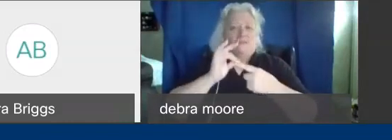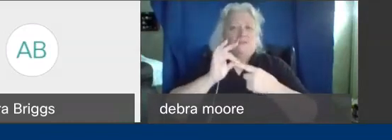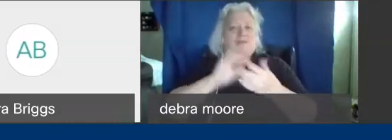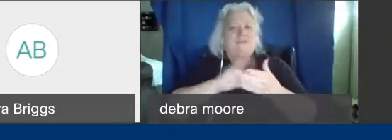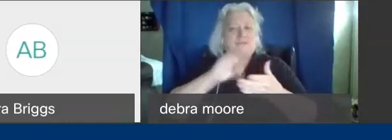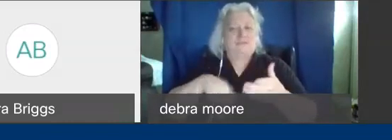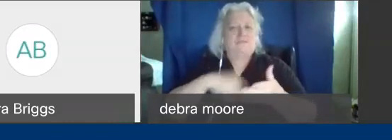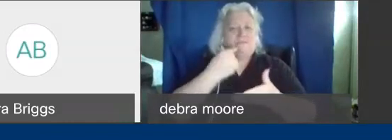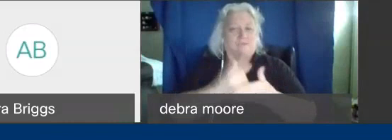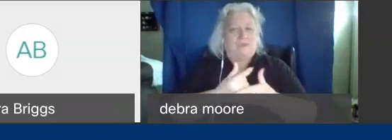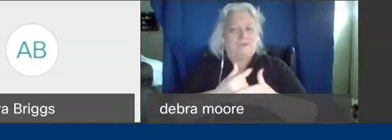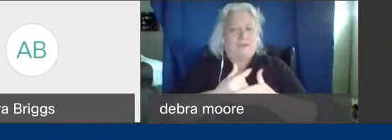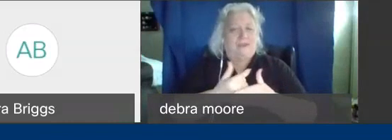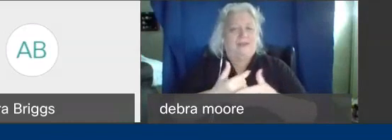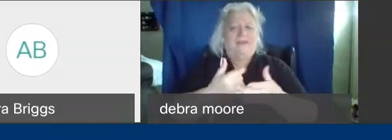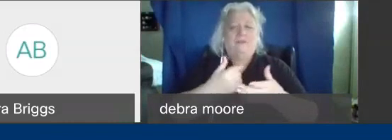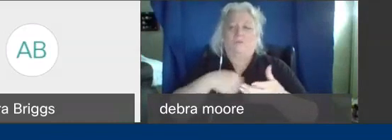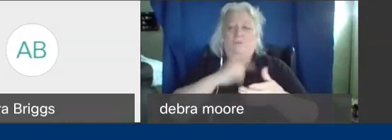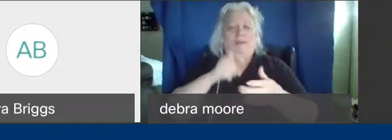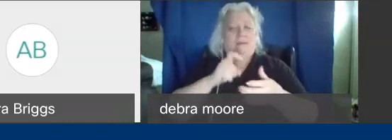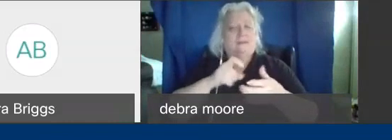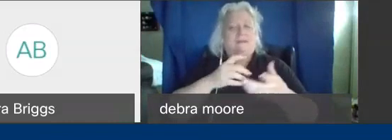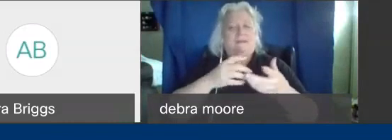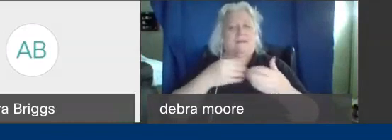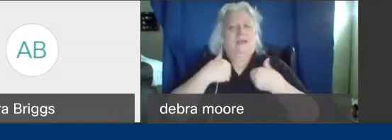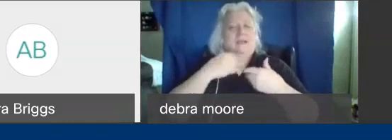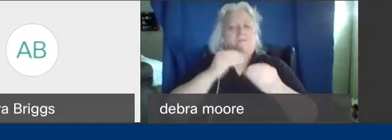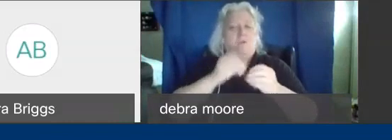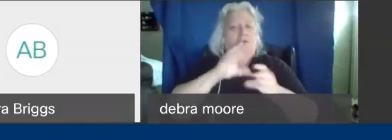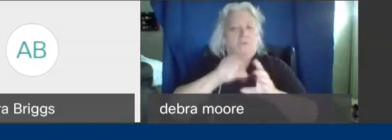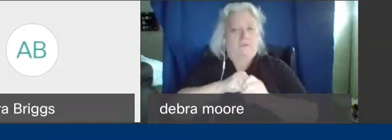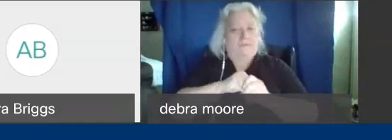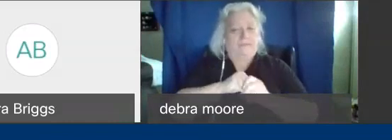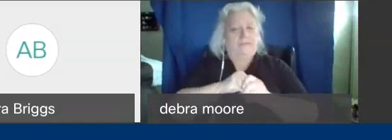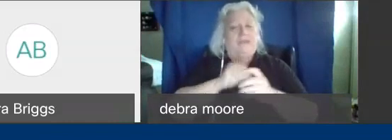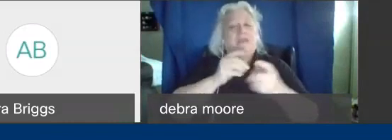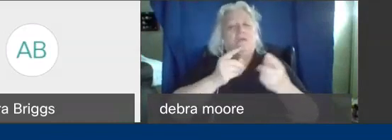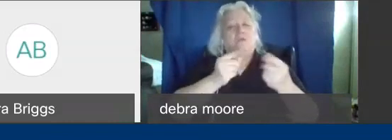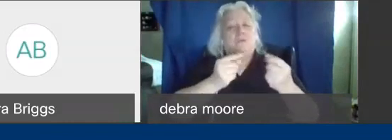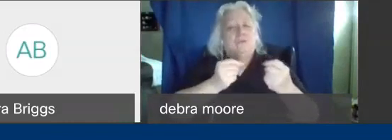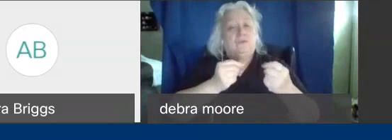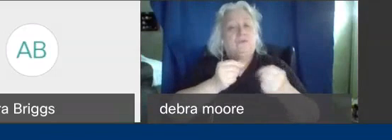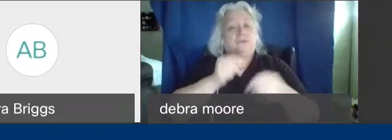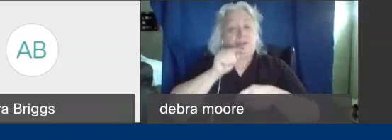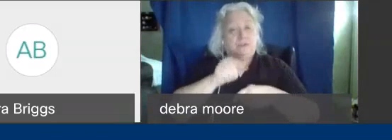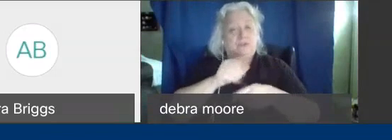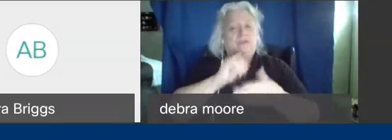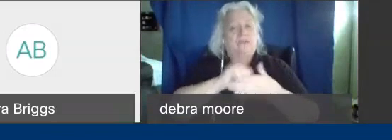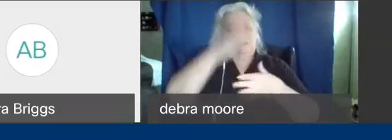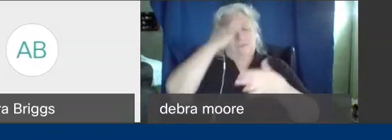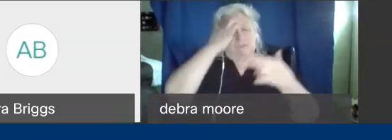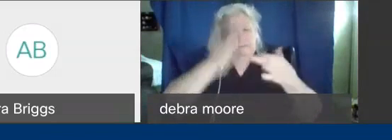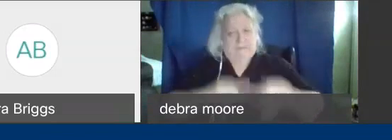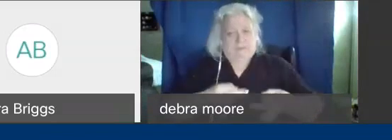at your next full membership meeting. Now, what that means to you is up to your discretion as a club, whatever that full